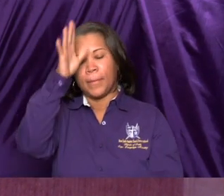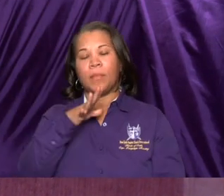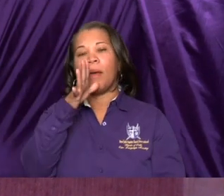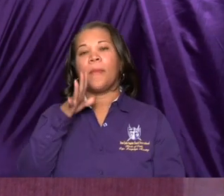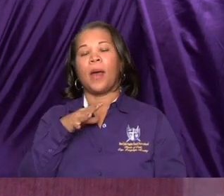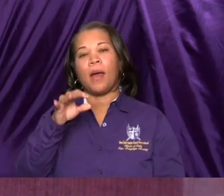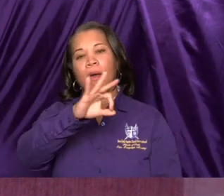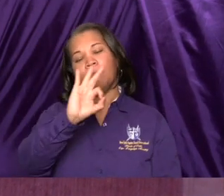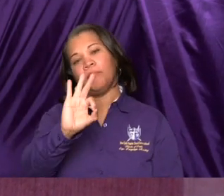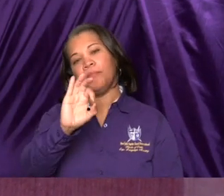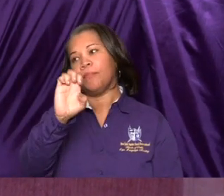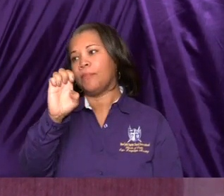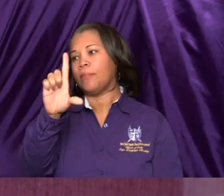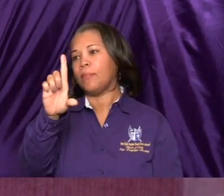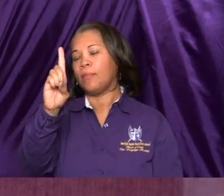Amen.